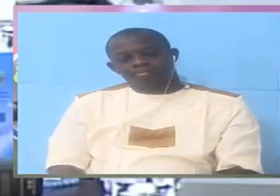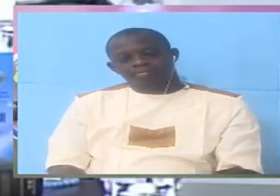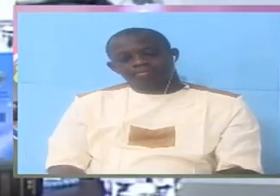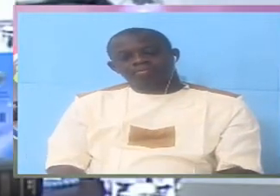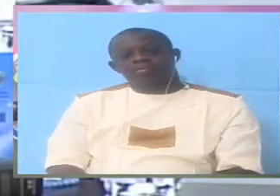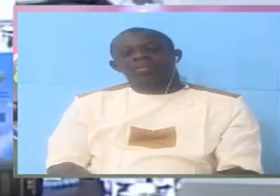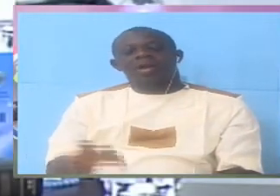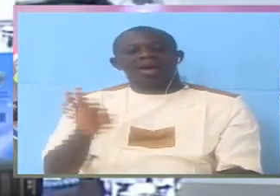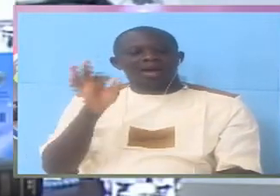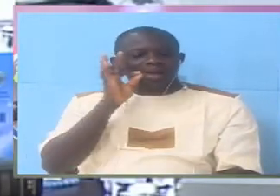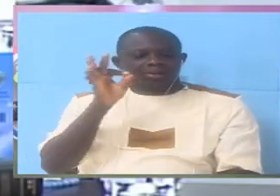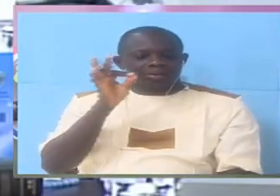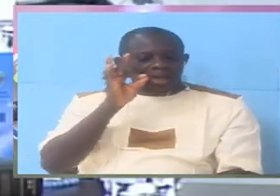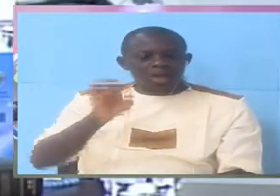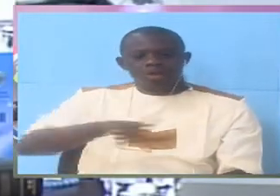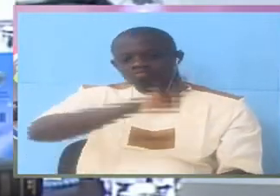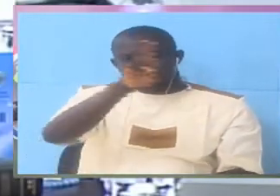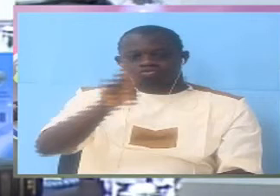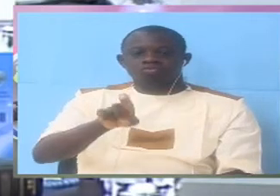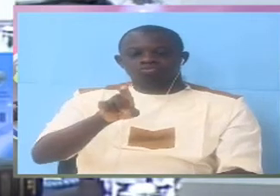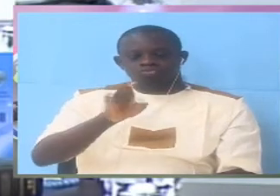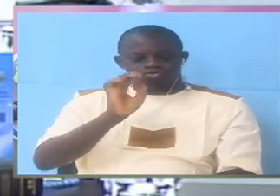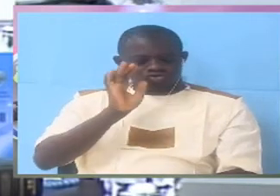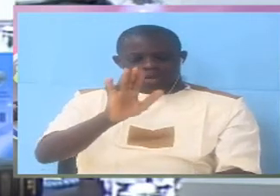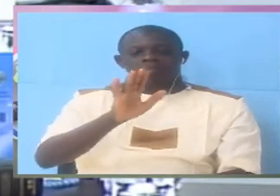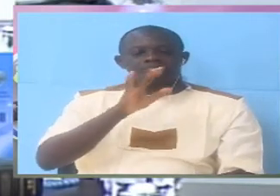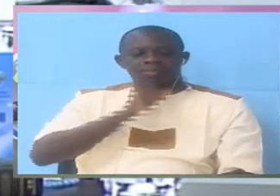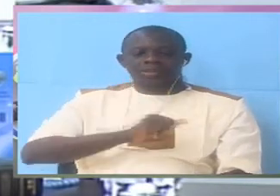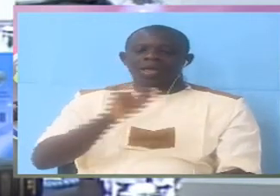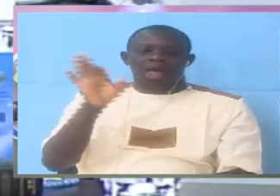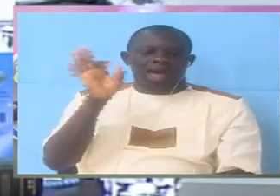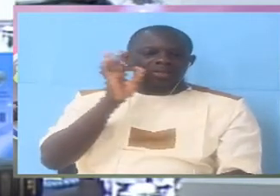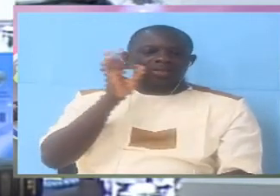Just answer the question. Answer the question.